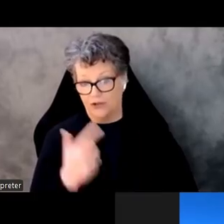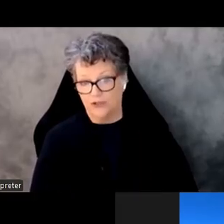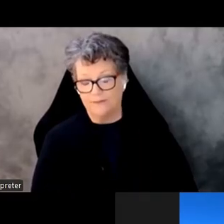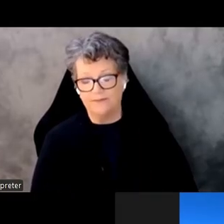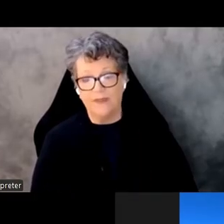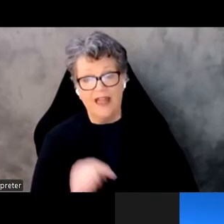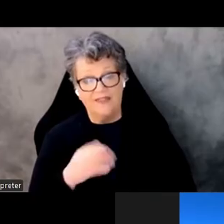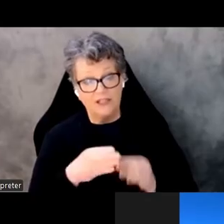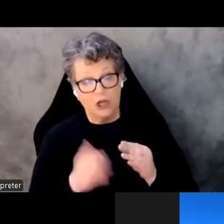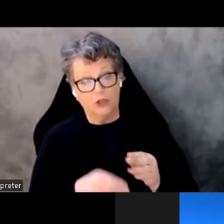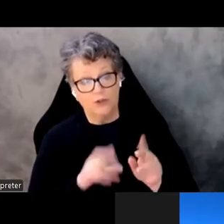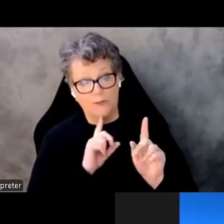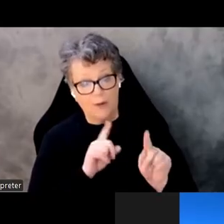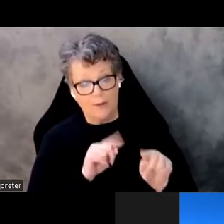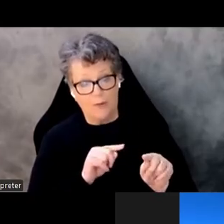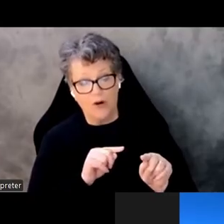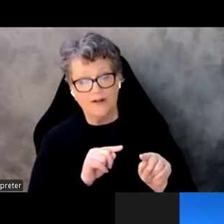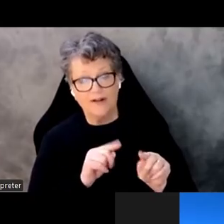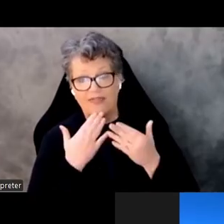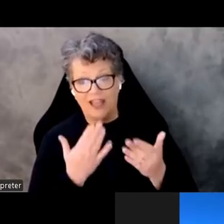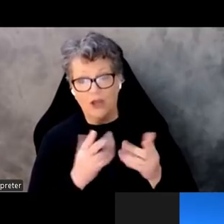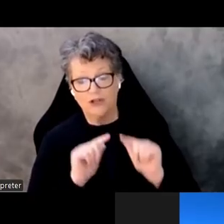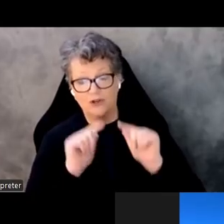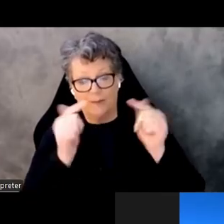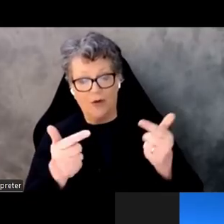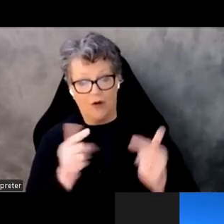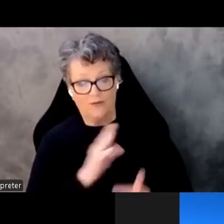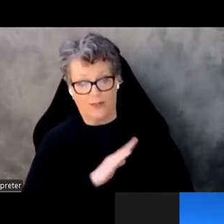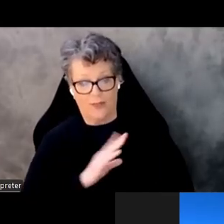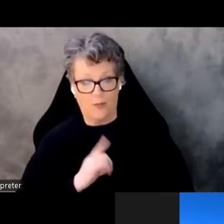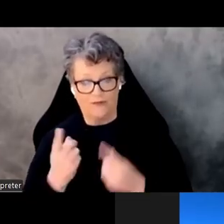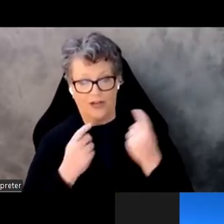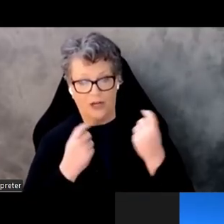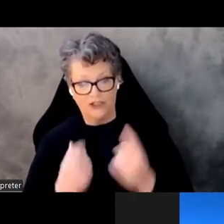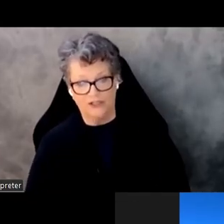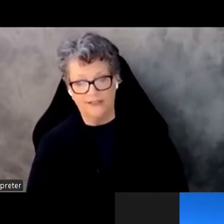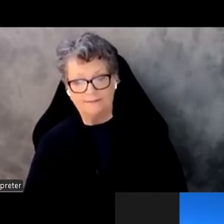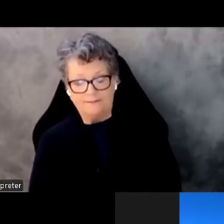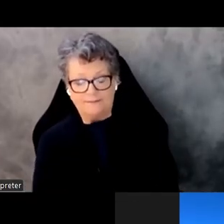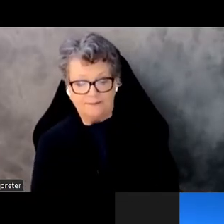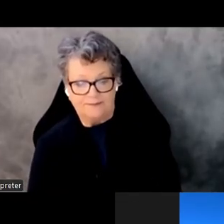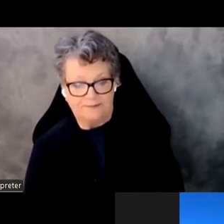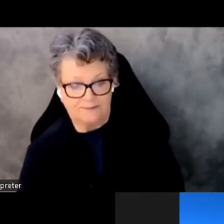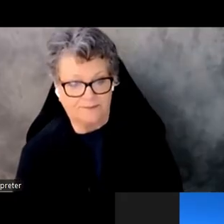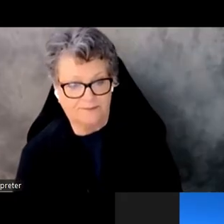This concludes my report. Thank you, and I'll turn it back over to the board for any questions.